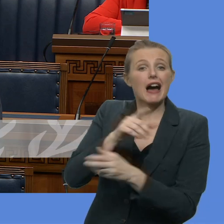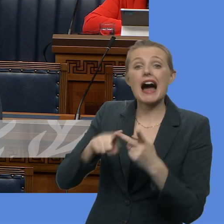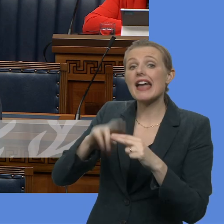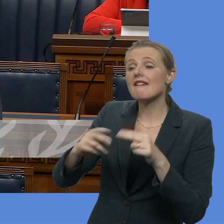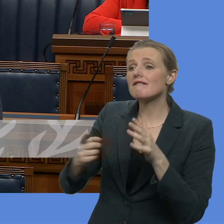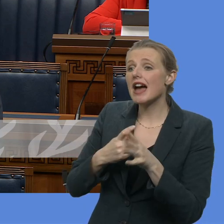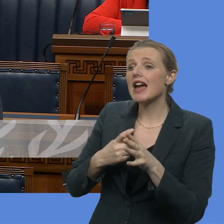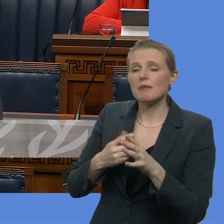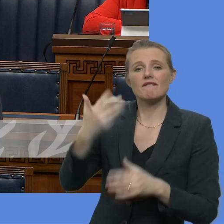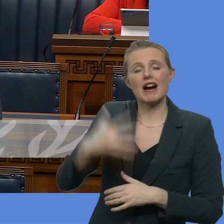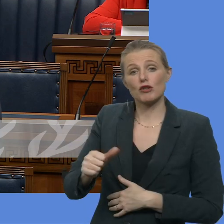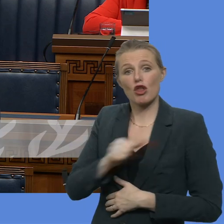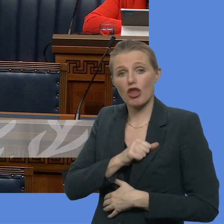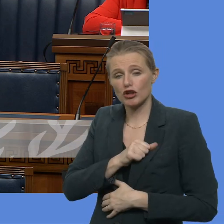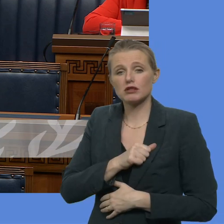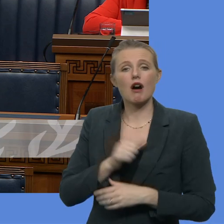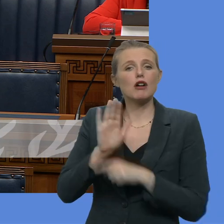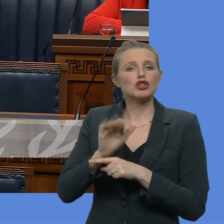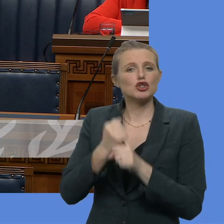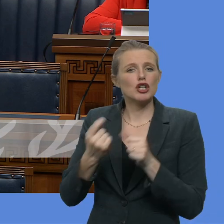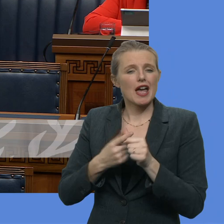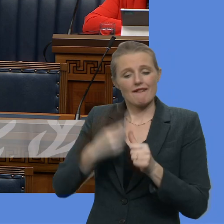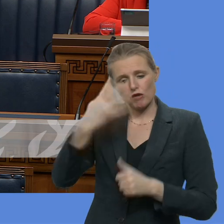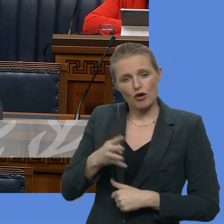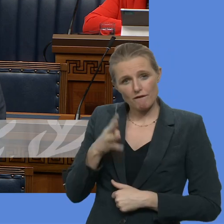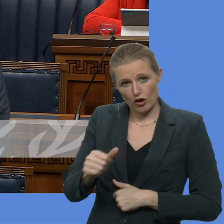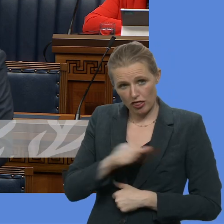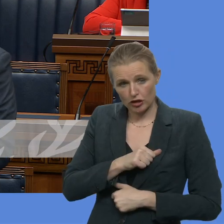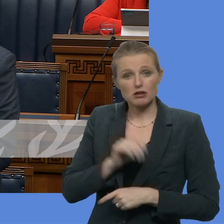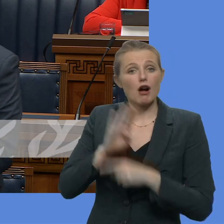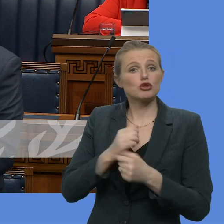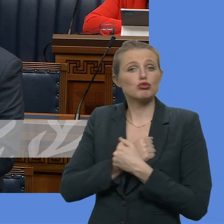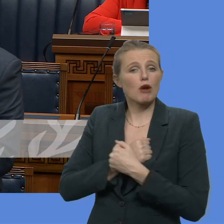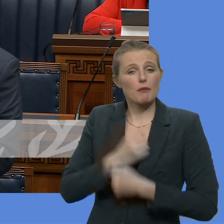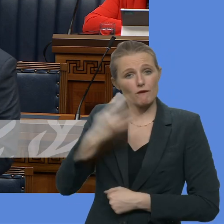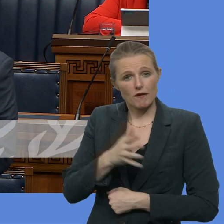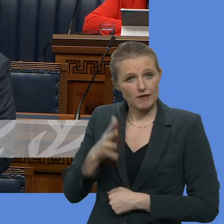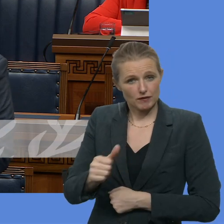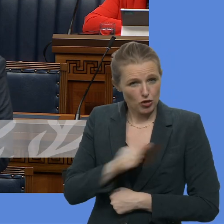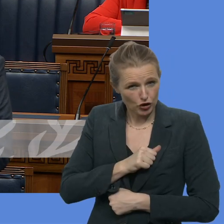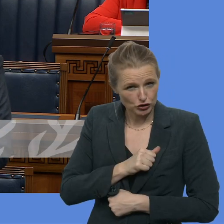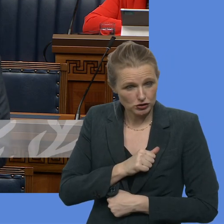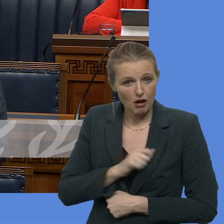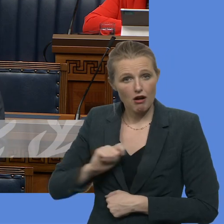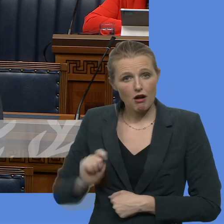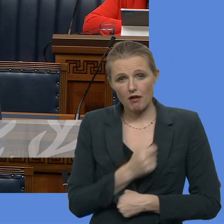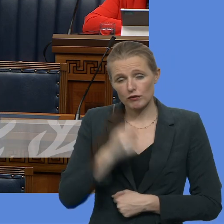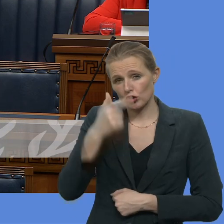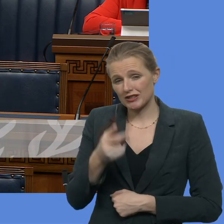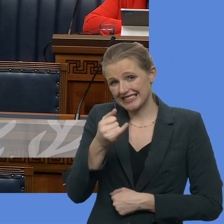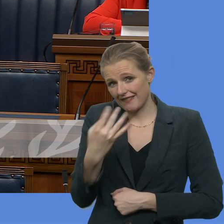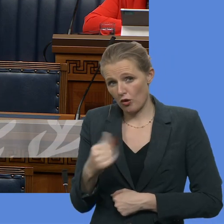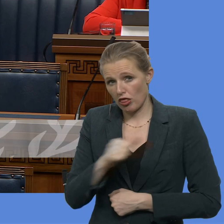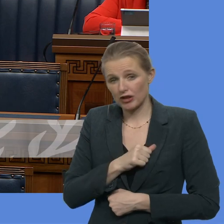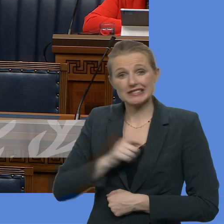received £500,000, Ulster GAA £440,000, Ulster Rugby £450,000, Golf